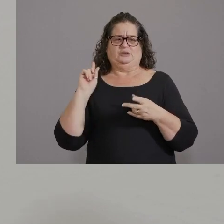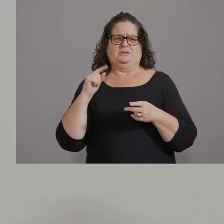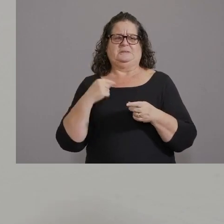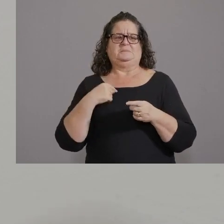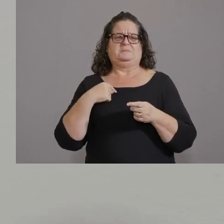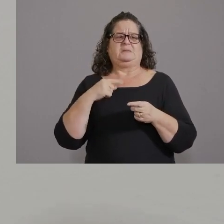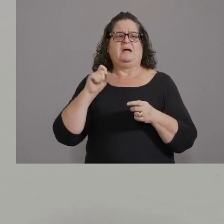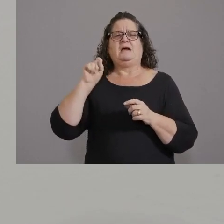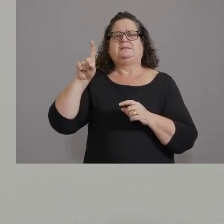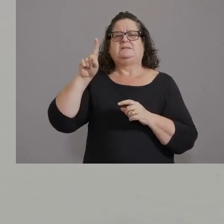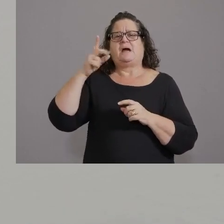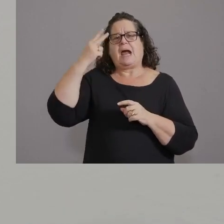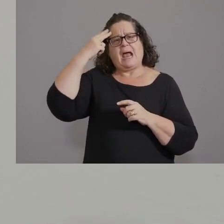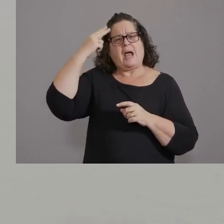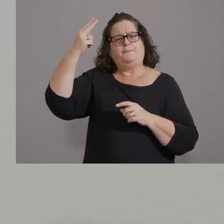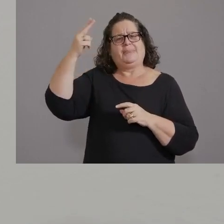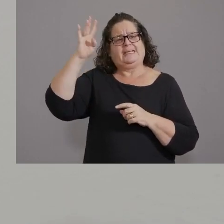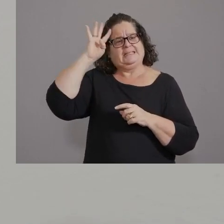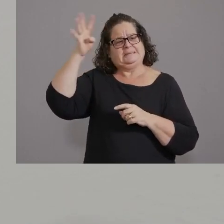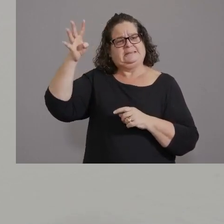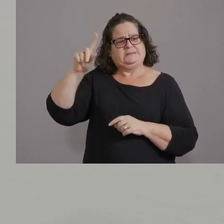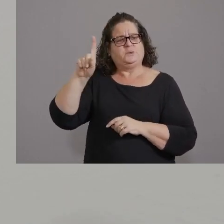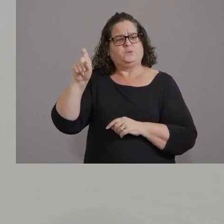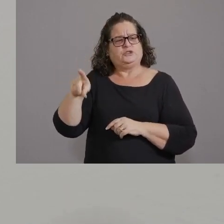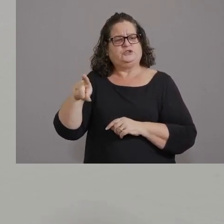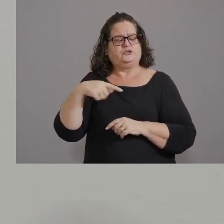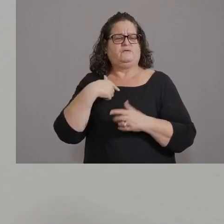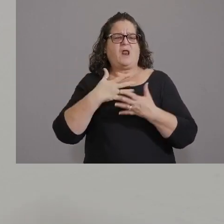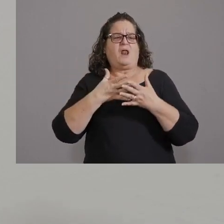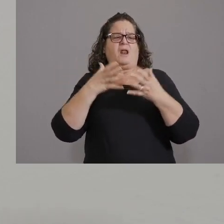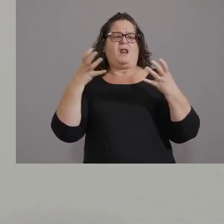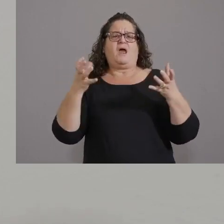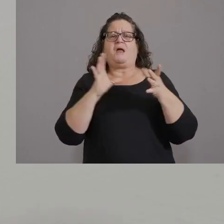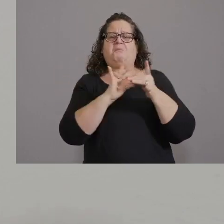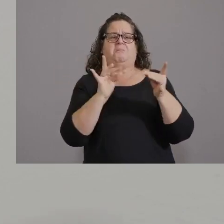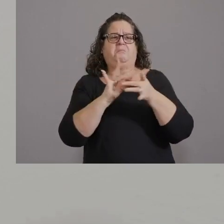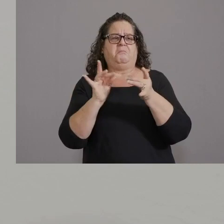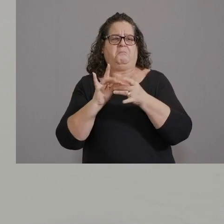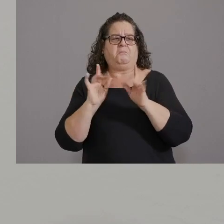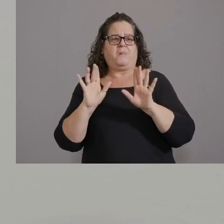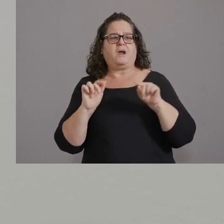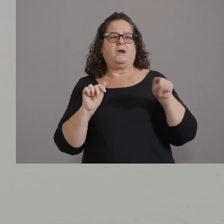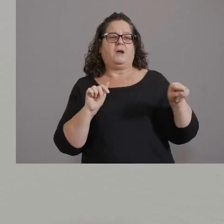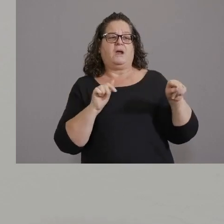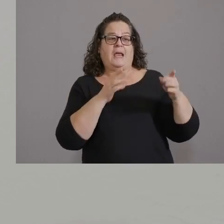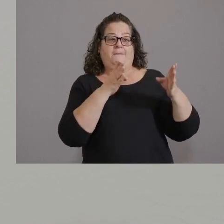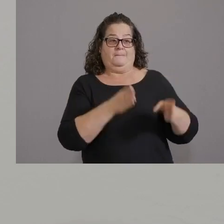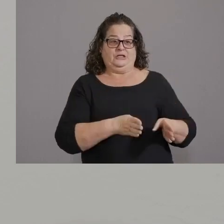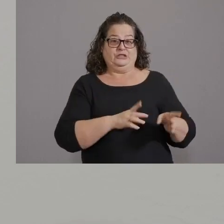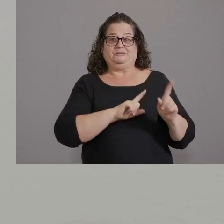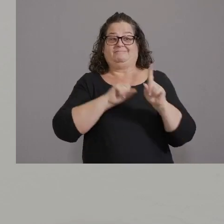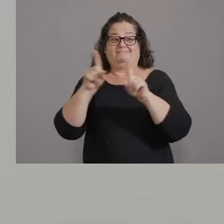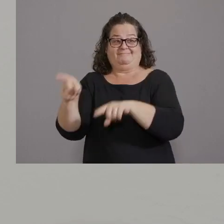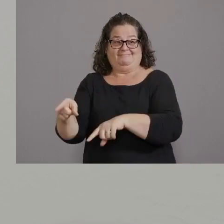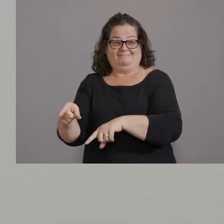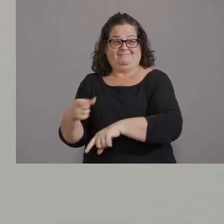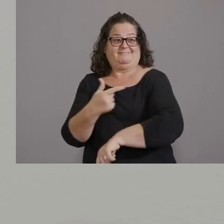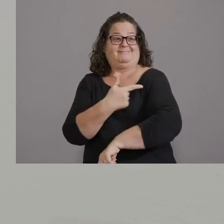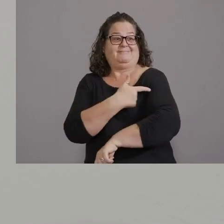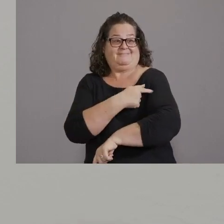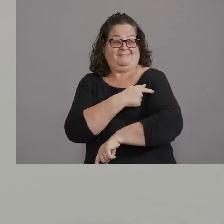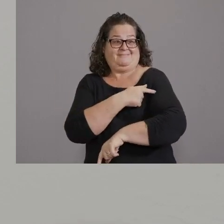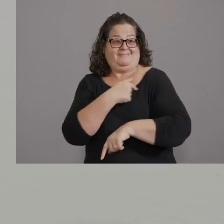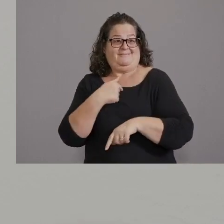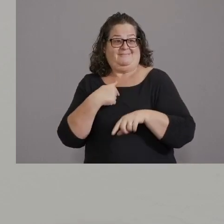few callers. Somebody will go to the vaccine site, they happen to be in a car with somebody who they don't have an appointment, but the other